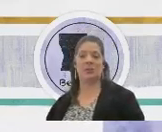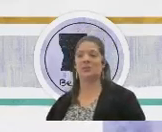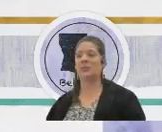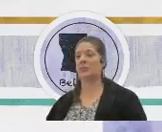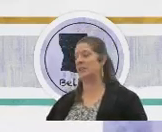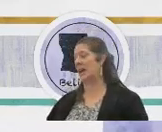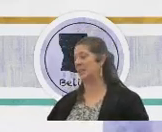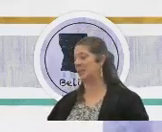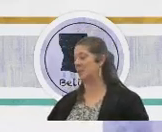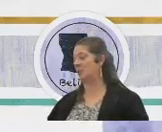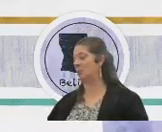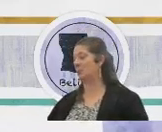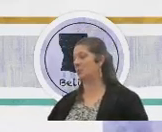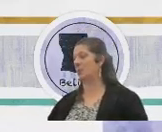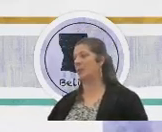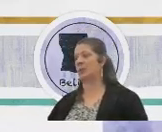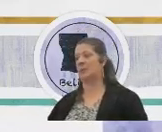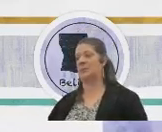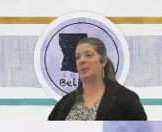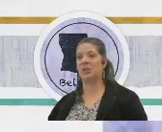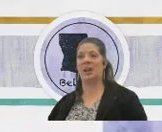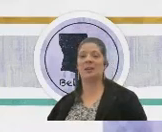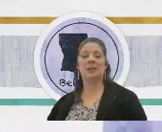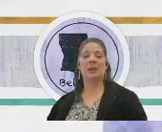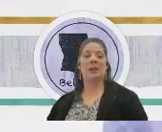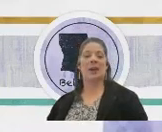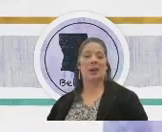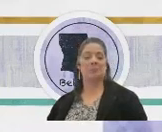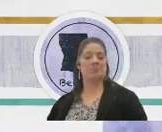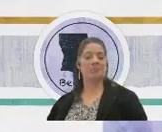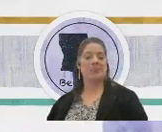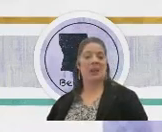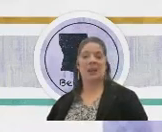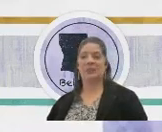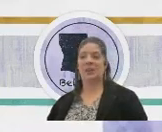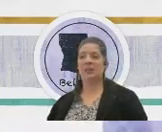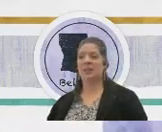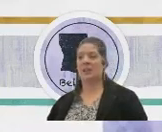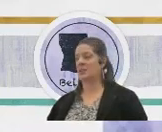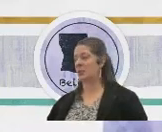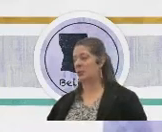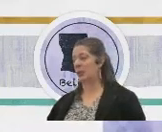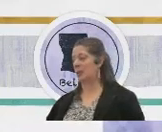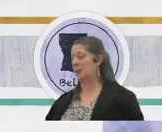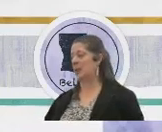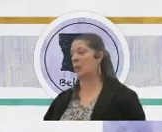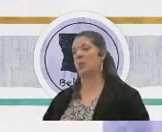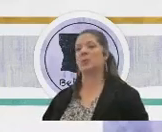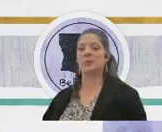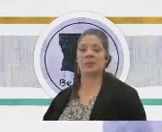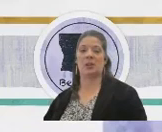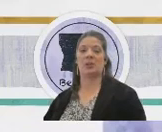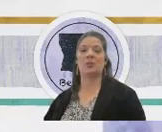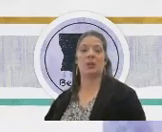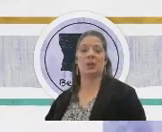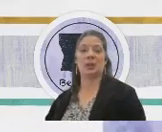any questions, feel free to ask them, unmute yourself, or type them in the chat. If not, thanks for joining us, and we